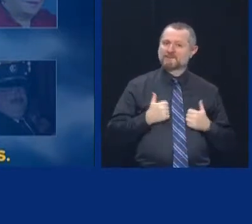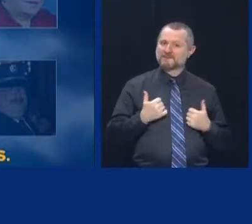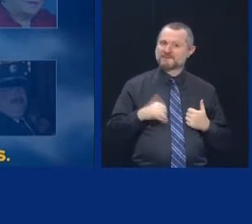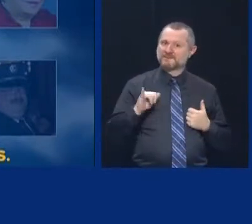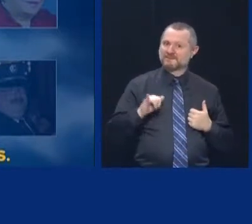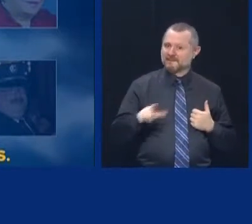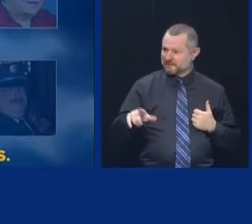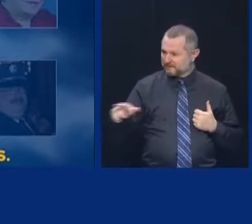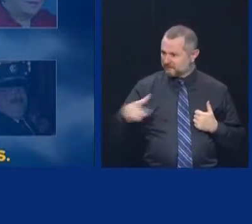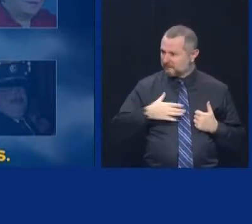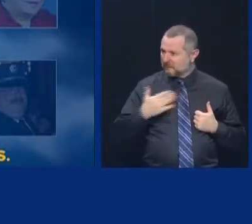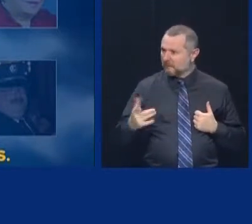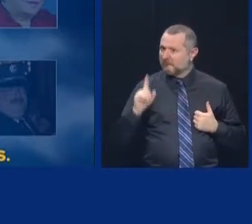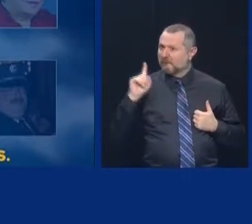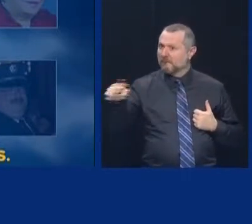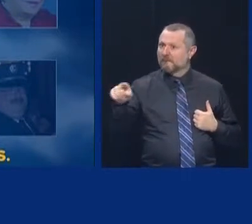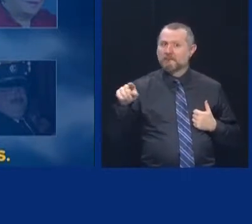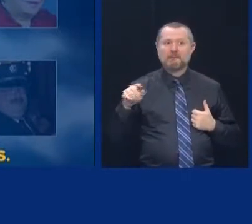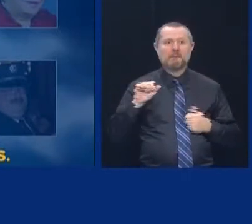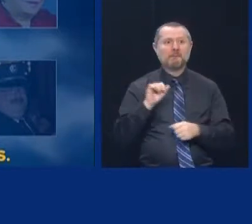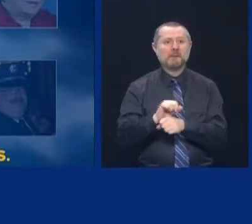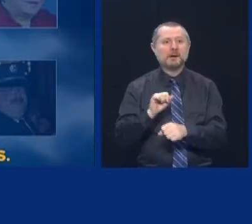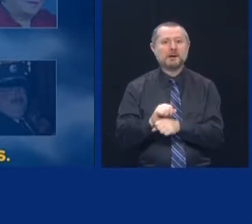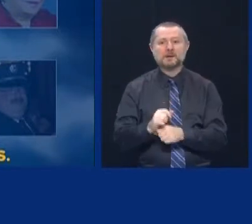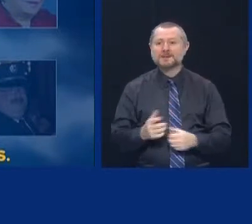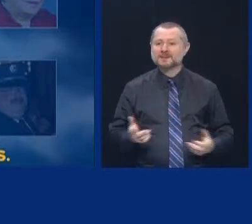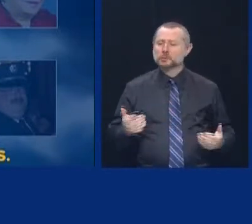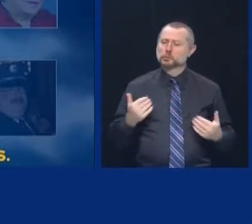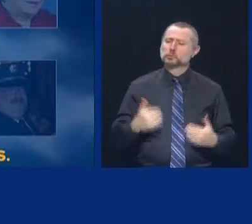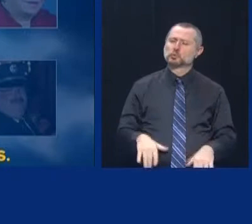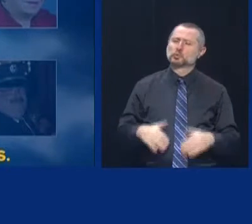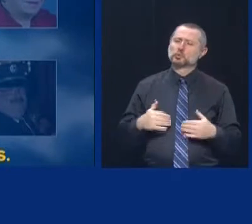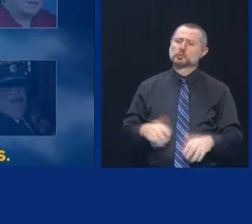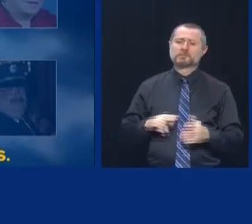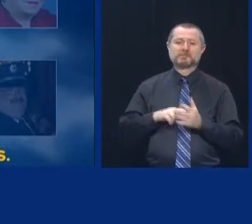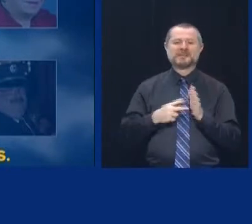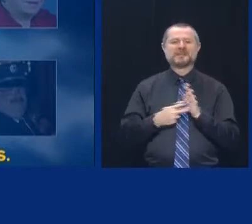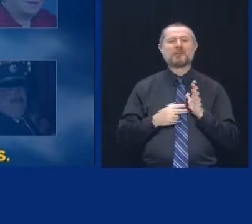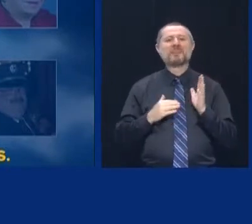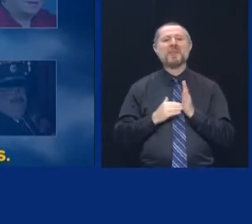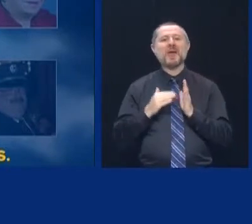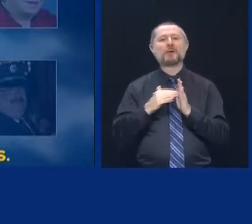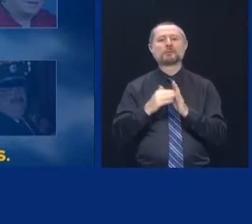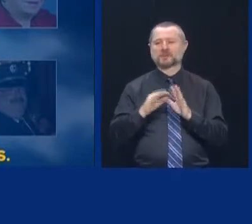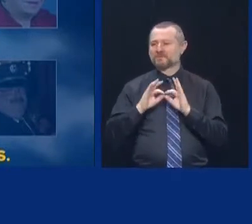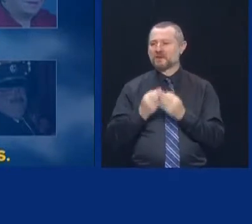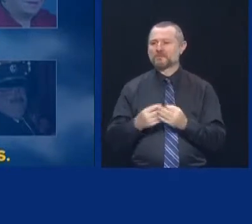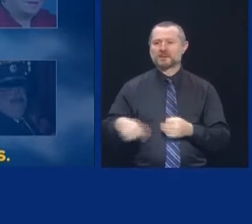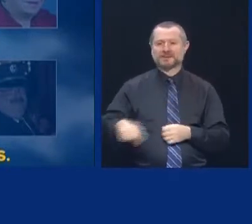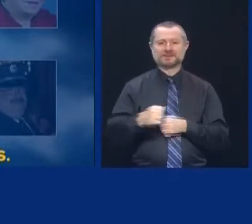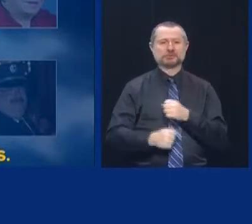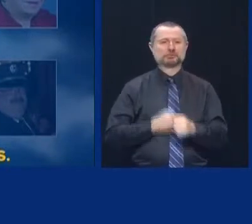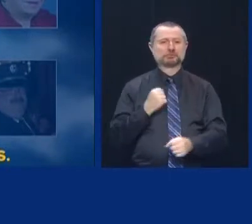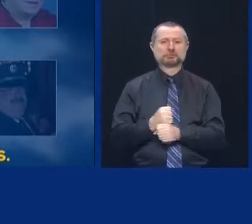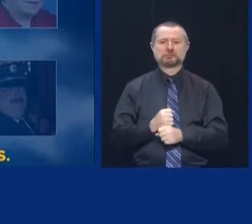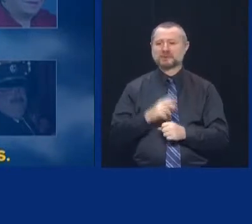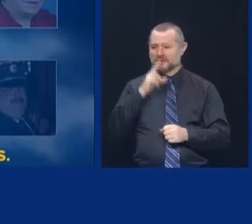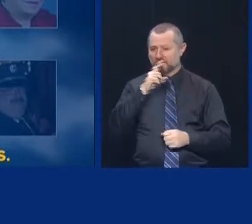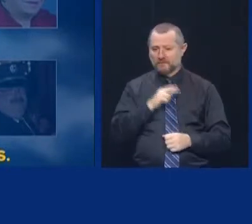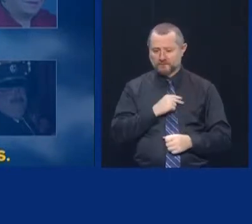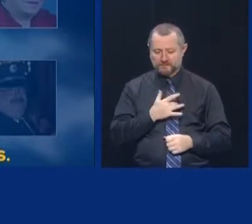Think of how many thousands of families are celebrating Thanksgiving without a loved